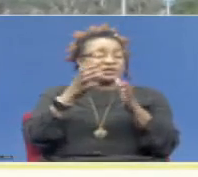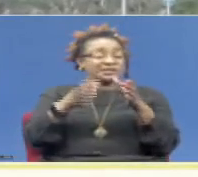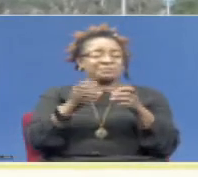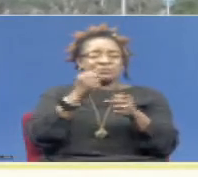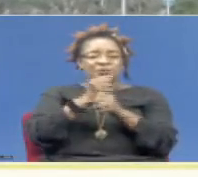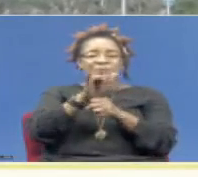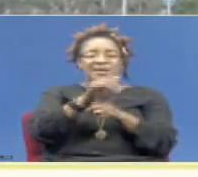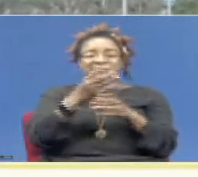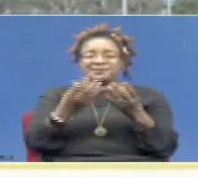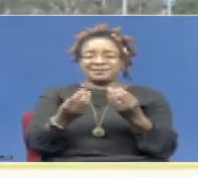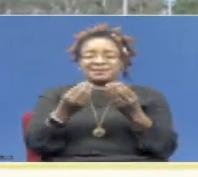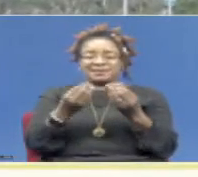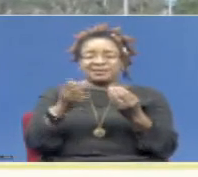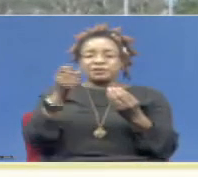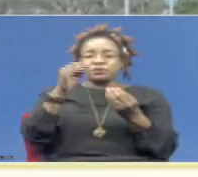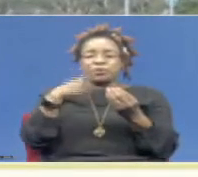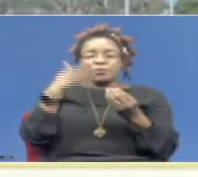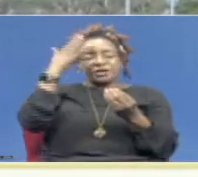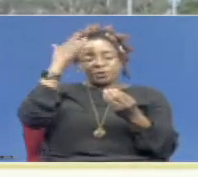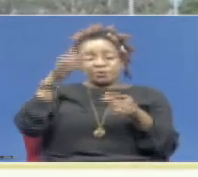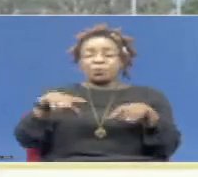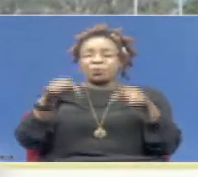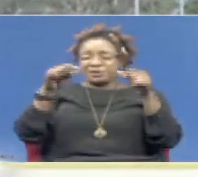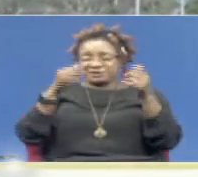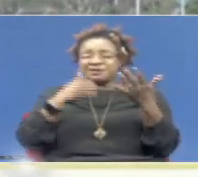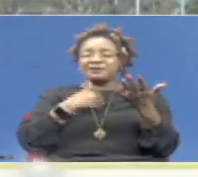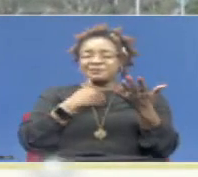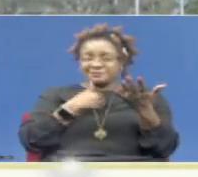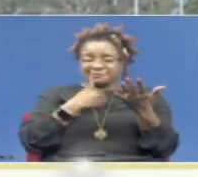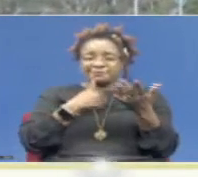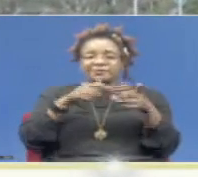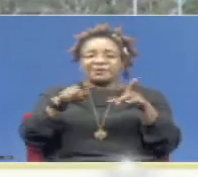so we know their quality is there, even if it